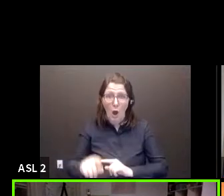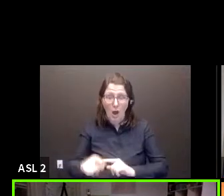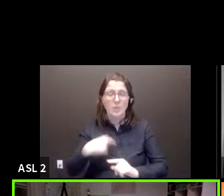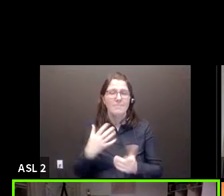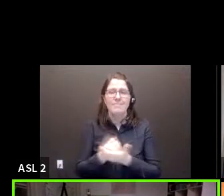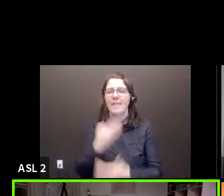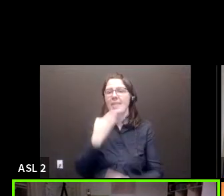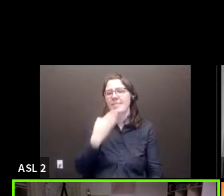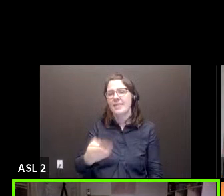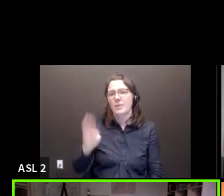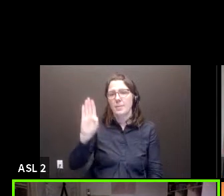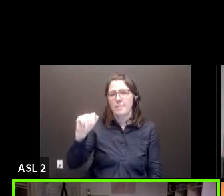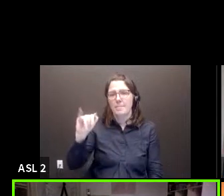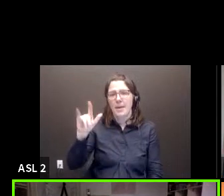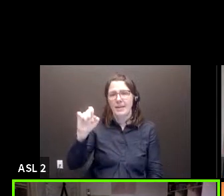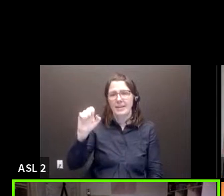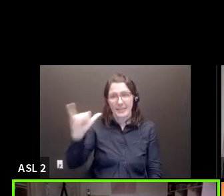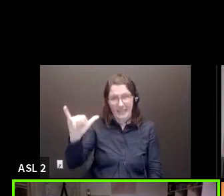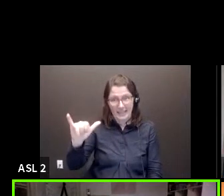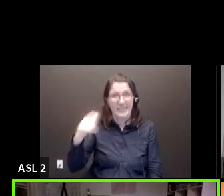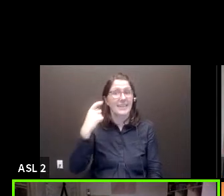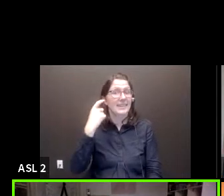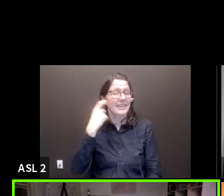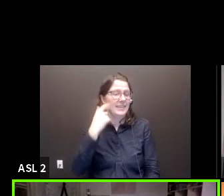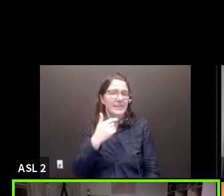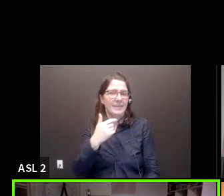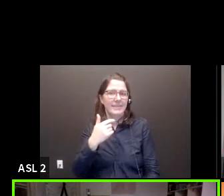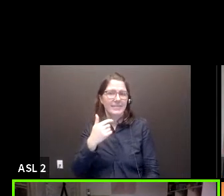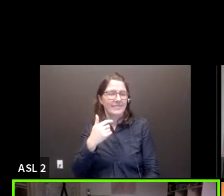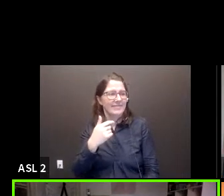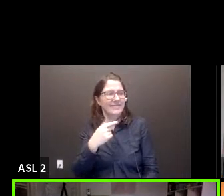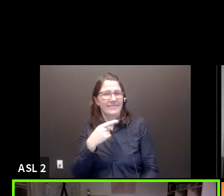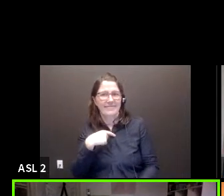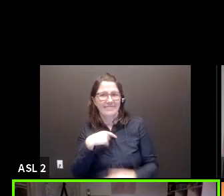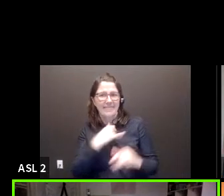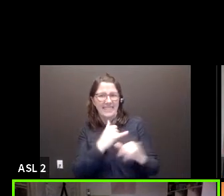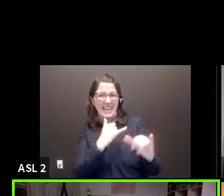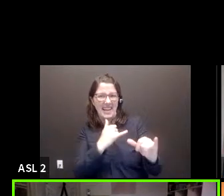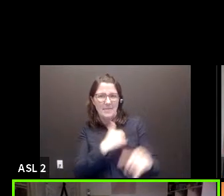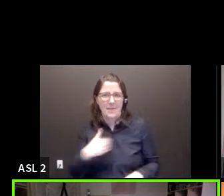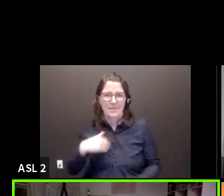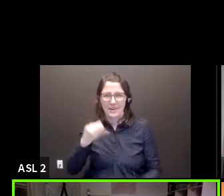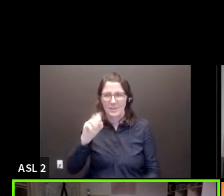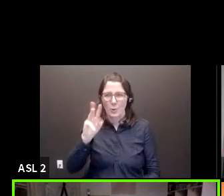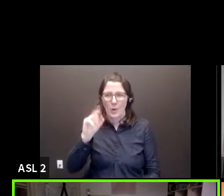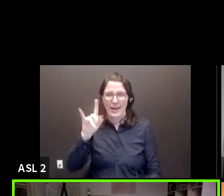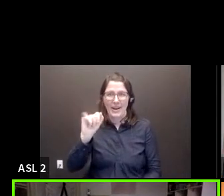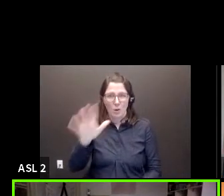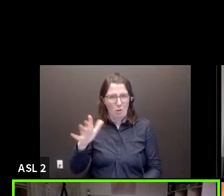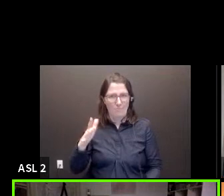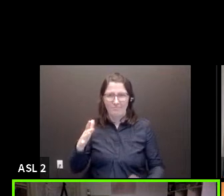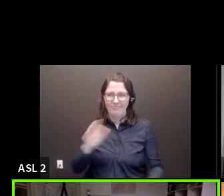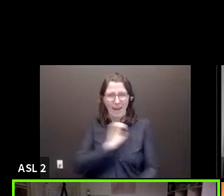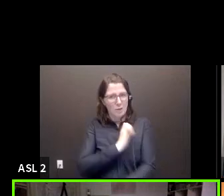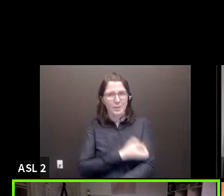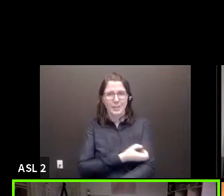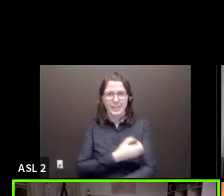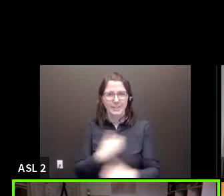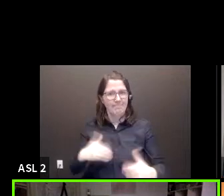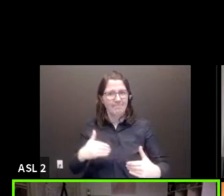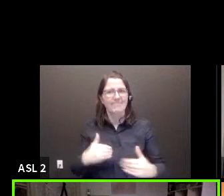coming and as members wait a second for your enthusiasm and uh we are absolutely dedicated to working